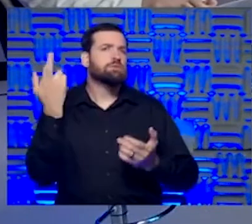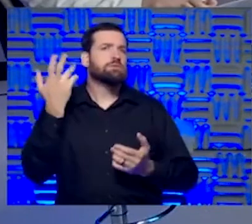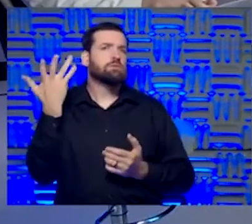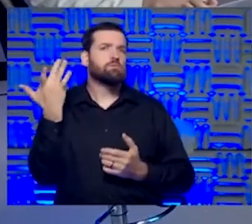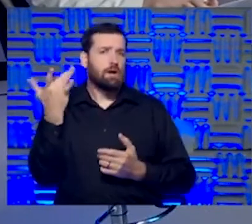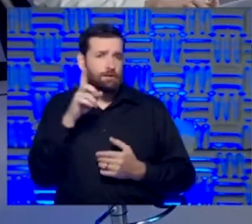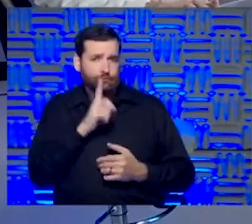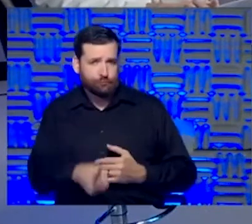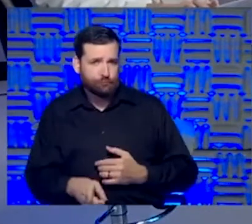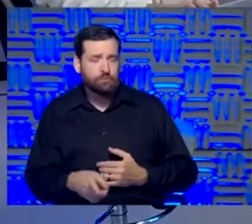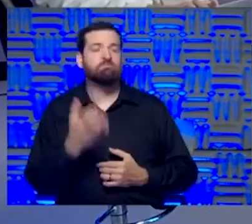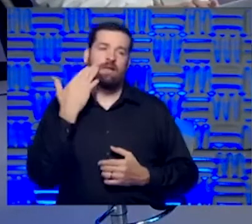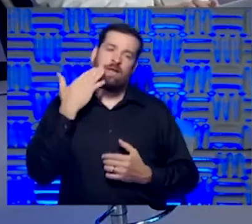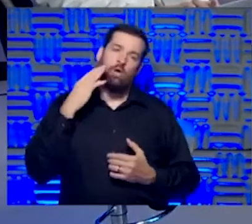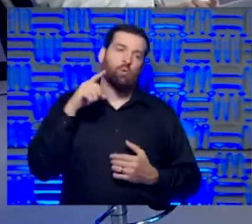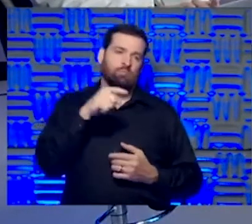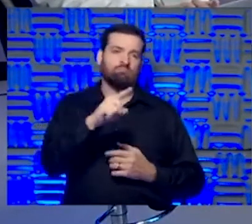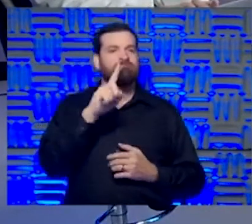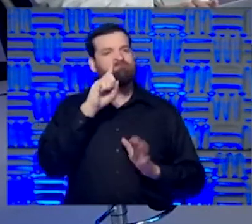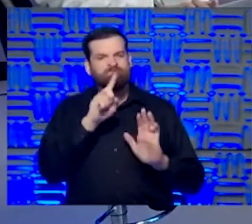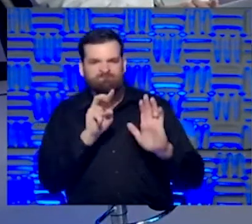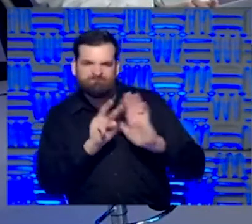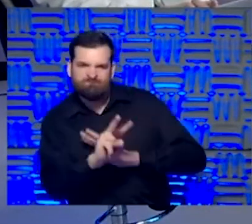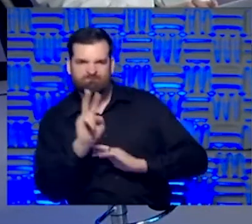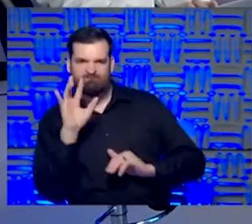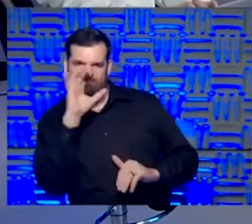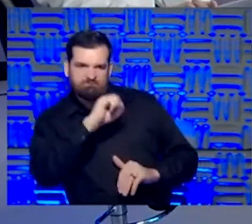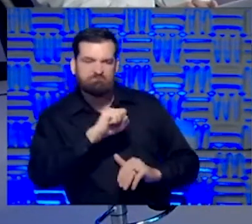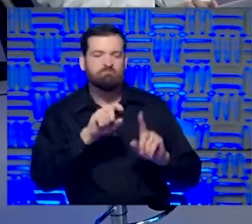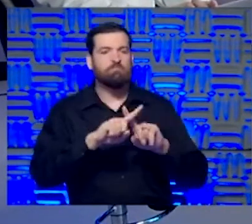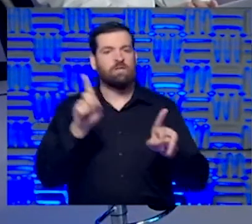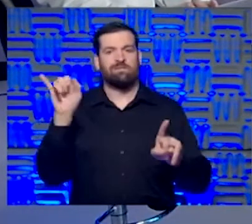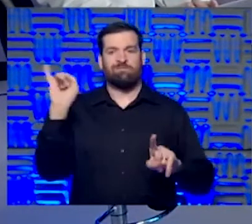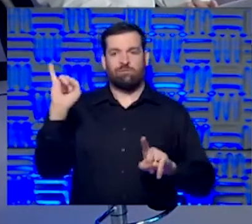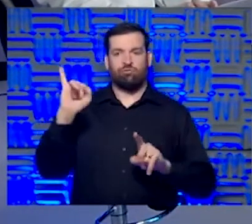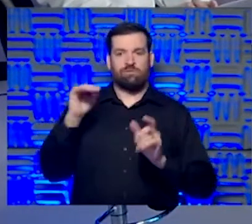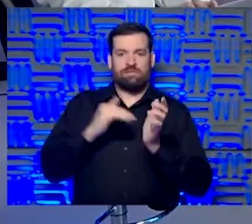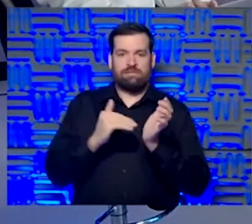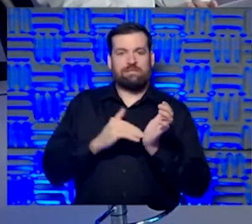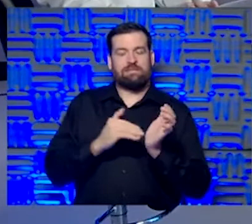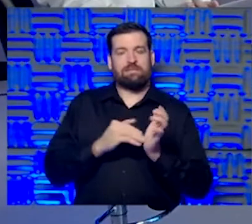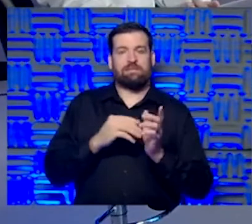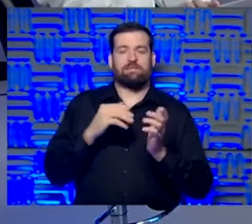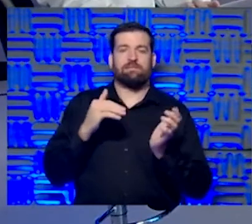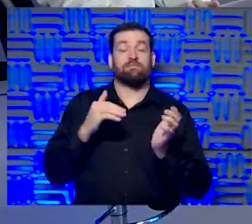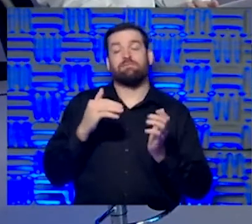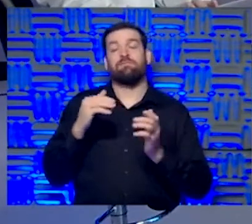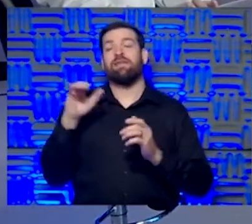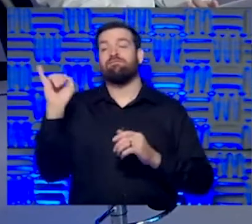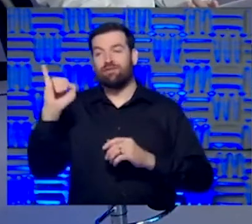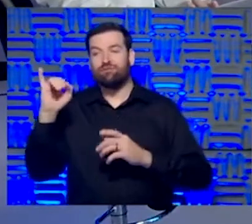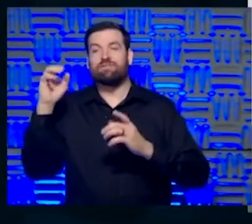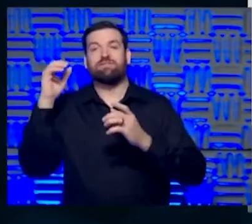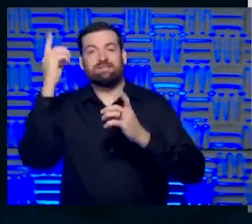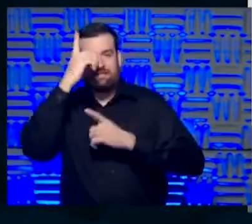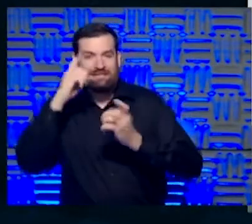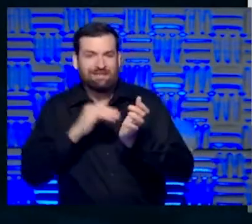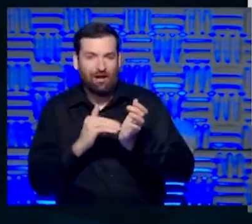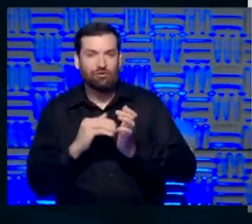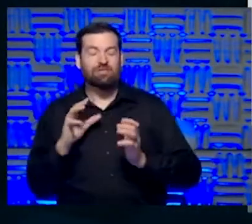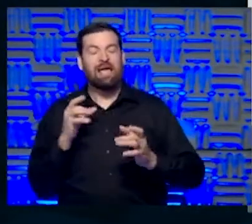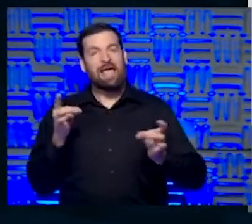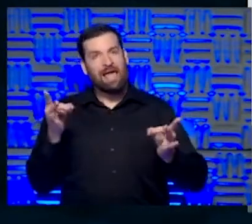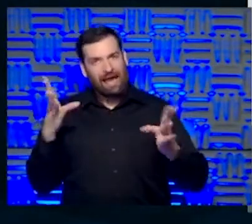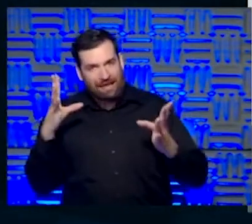be true. And I know we're asking you to speculate with that, and infectious disease doctors hate speculation, but we're asking you to do that